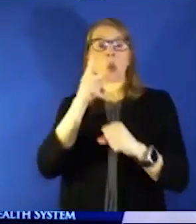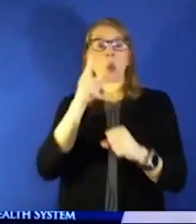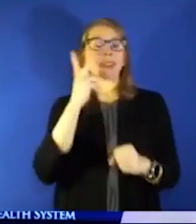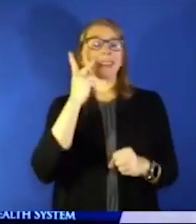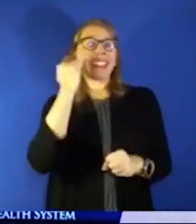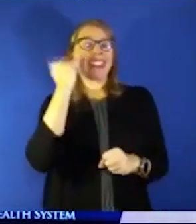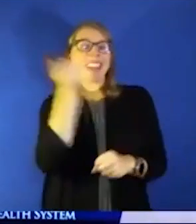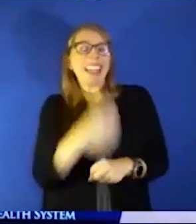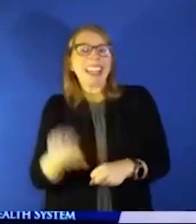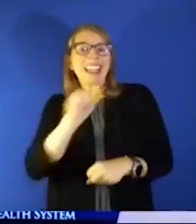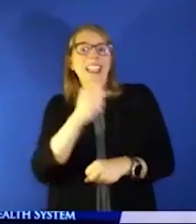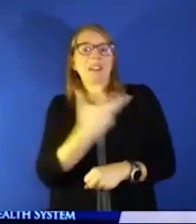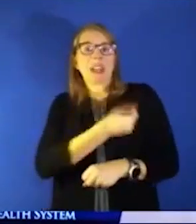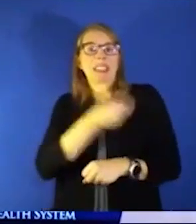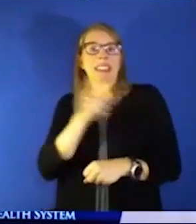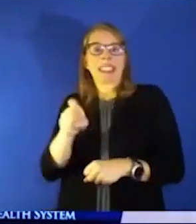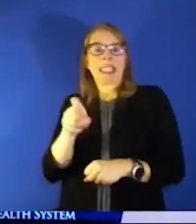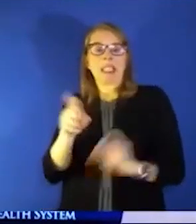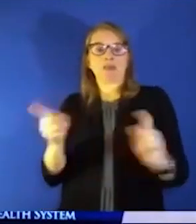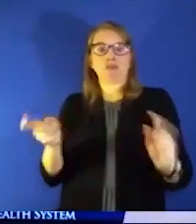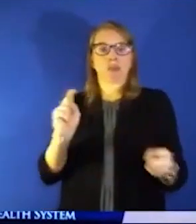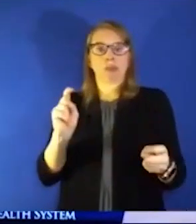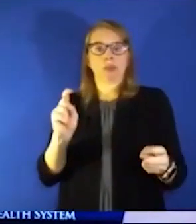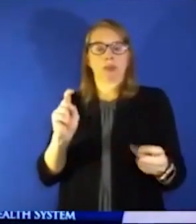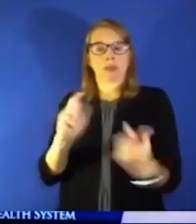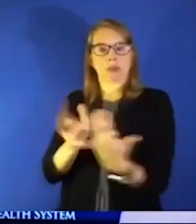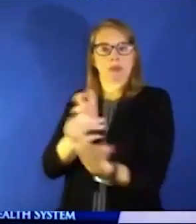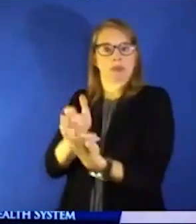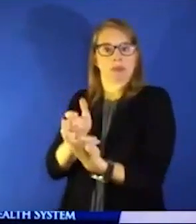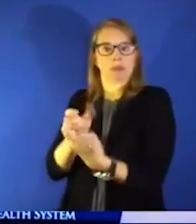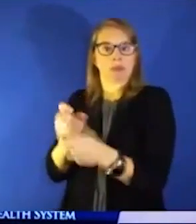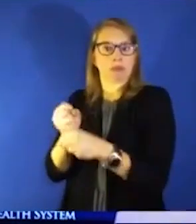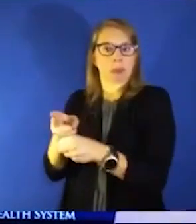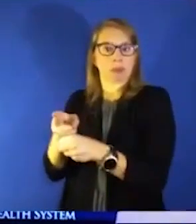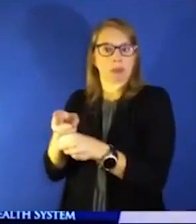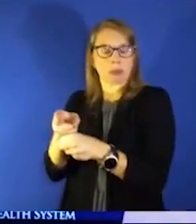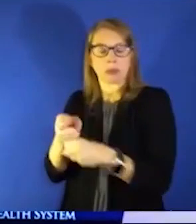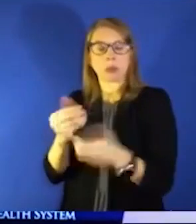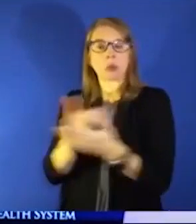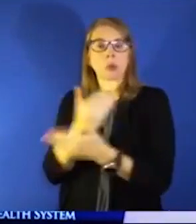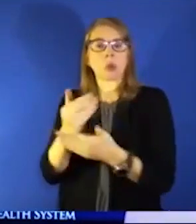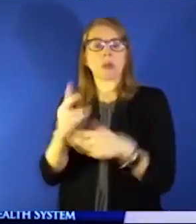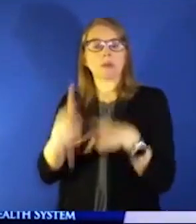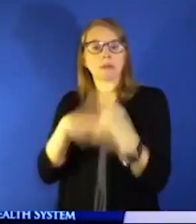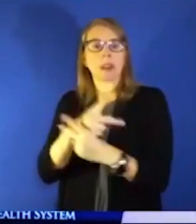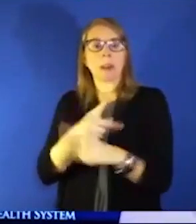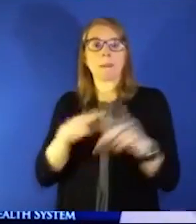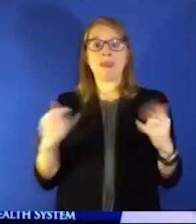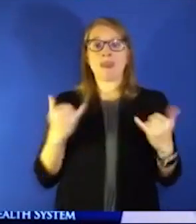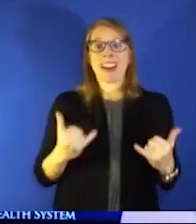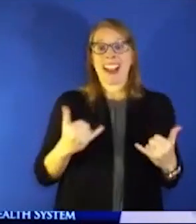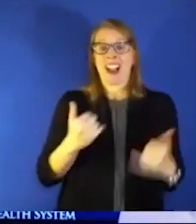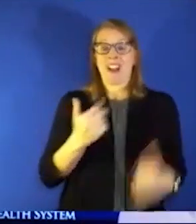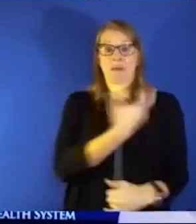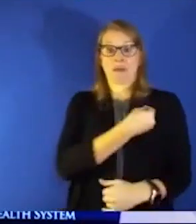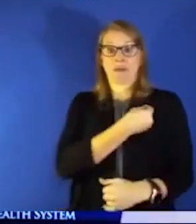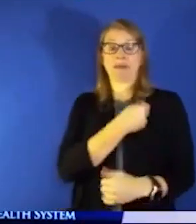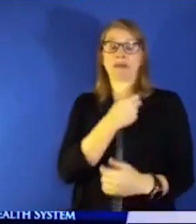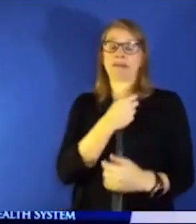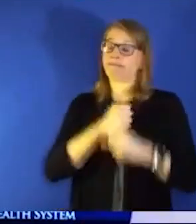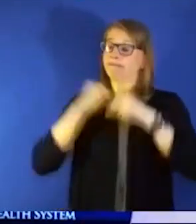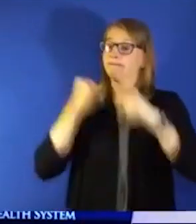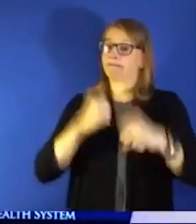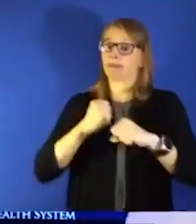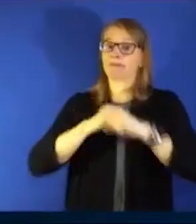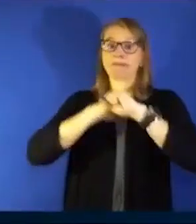vaccine is needed to pivot. However, right now the vaccines we have continue to offer extremely good protection against all the variants that we've